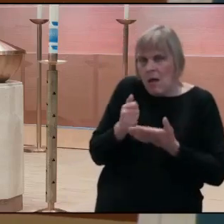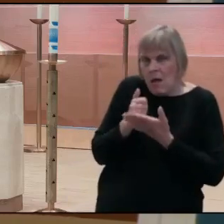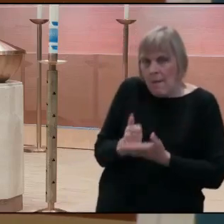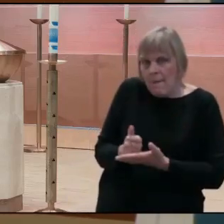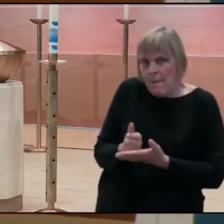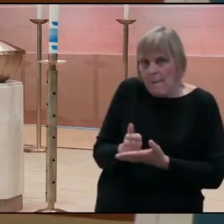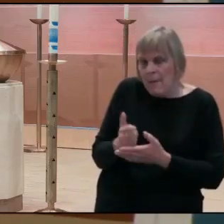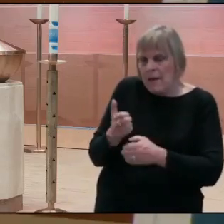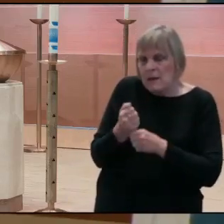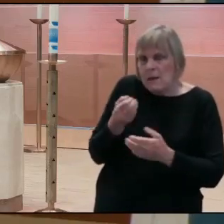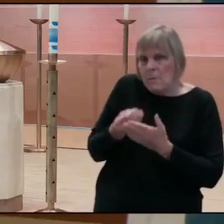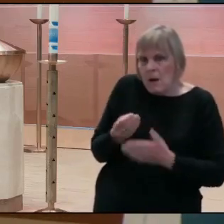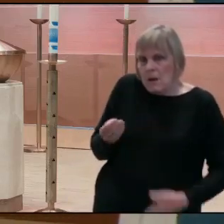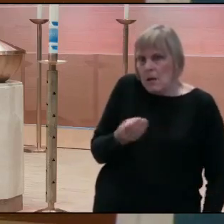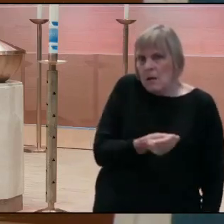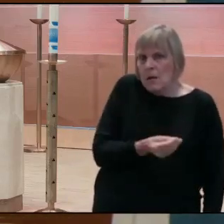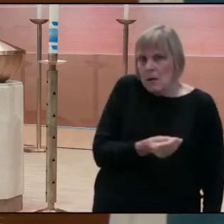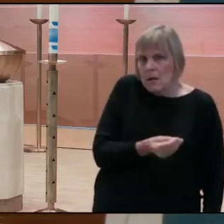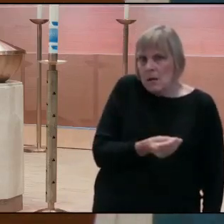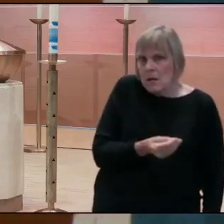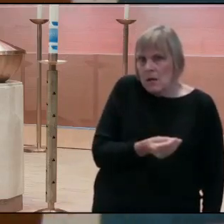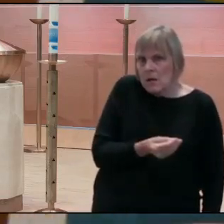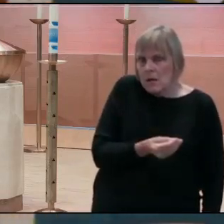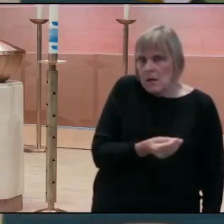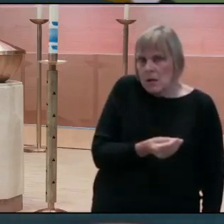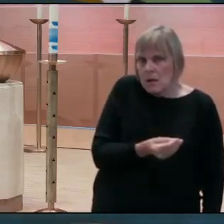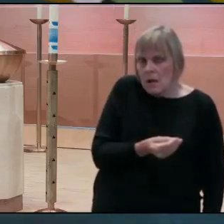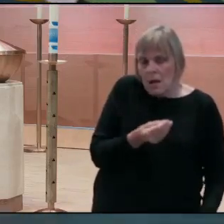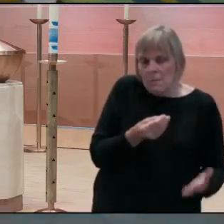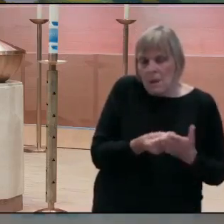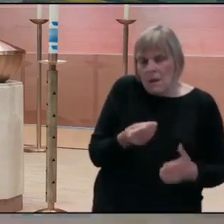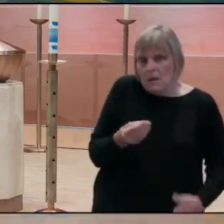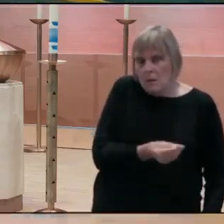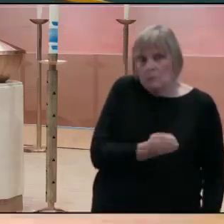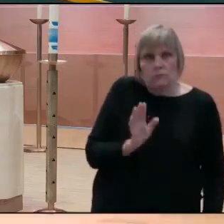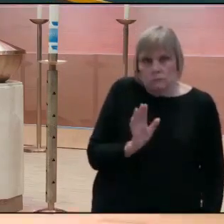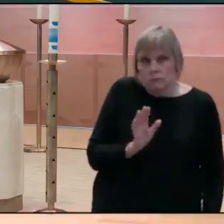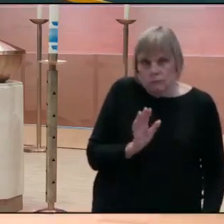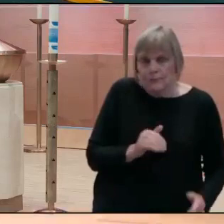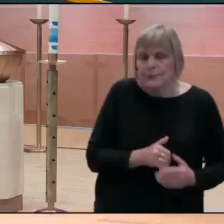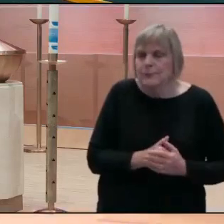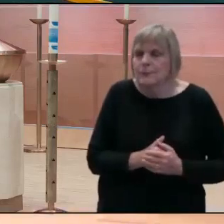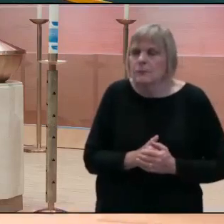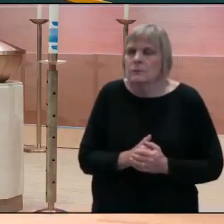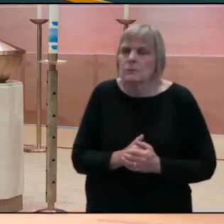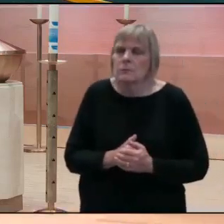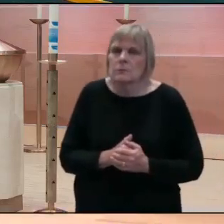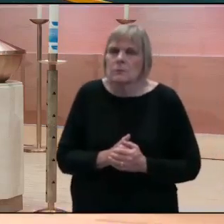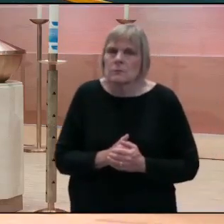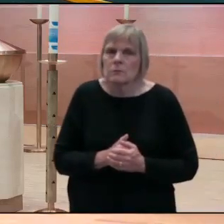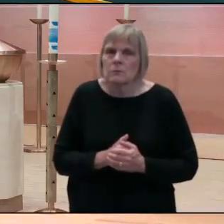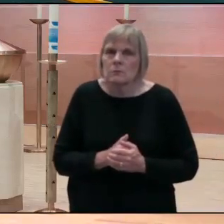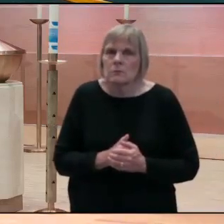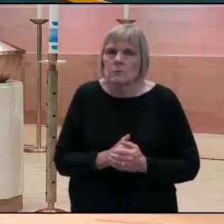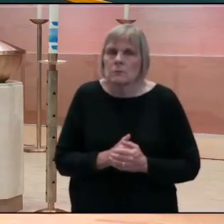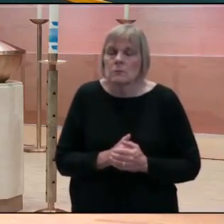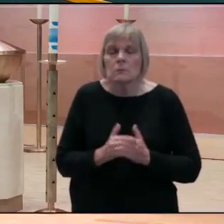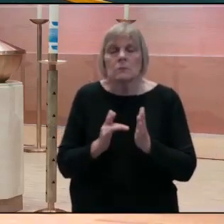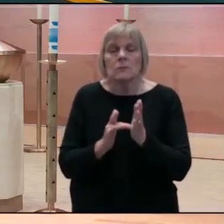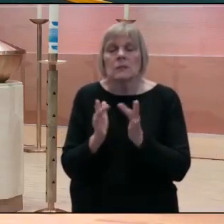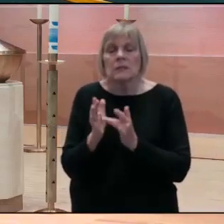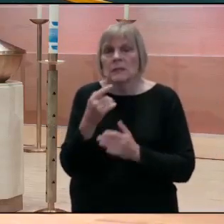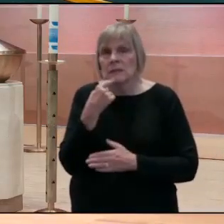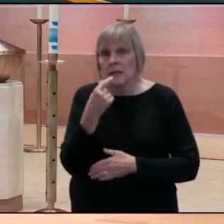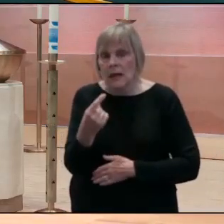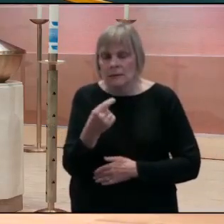something out of the sheep. He's getting paid to be there. And so what Jesus says